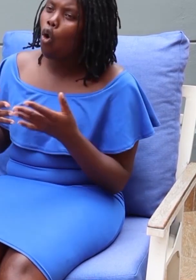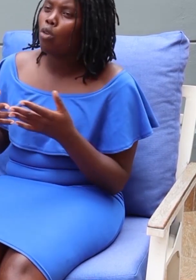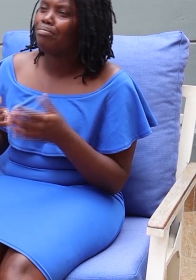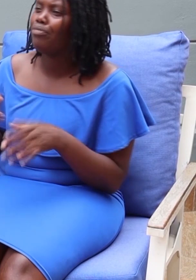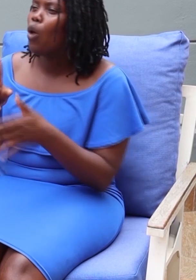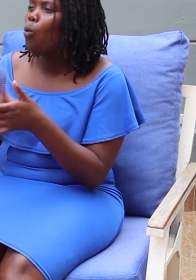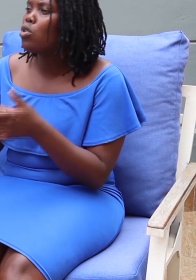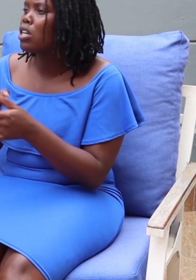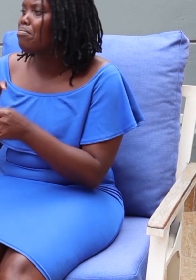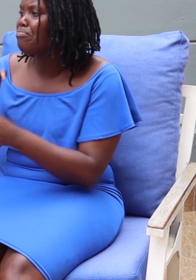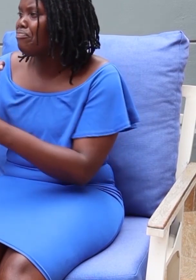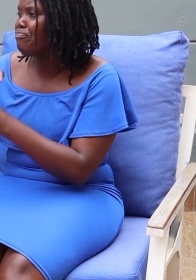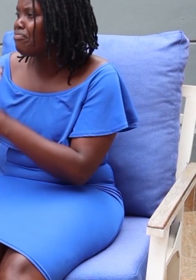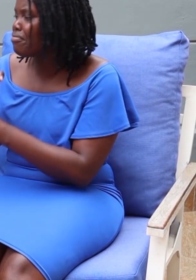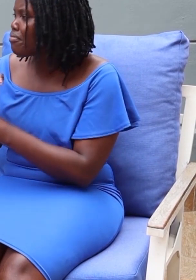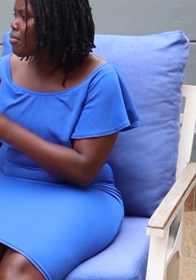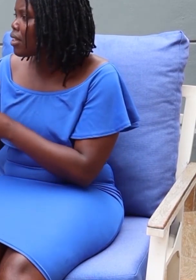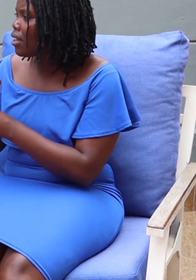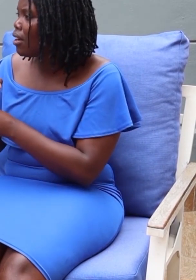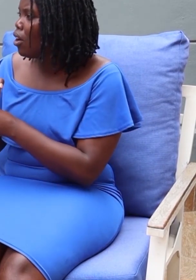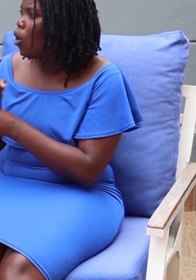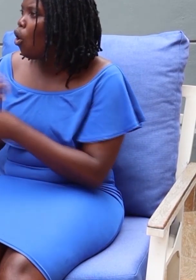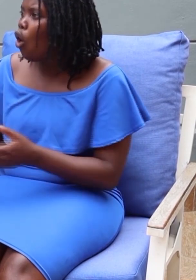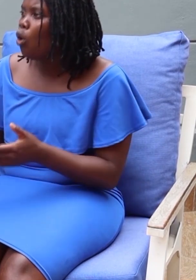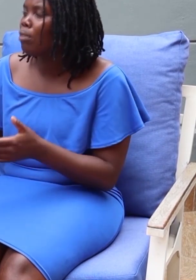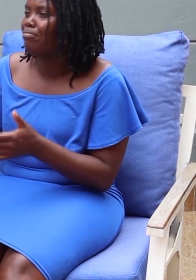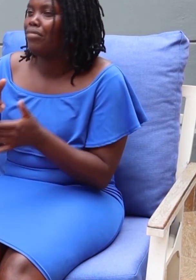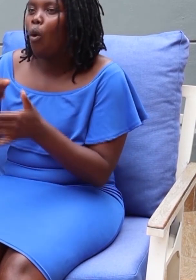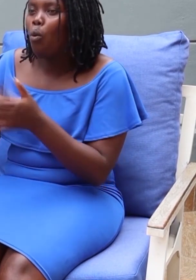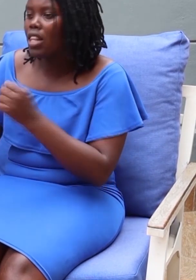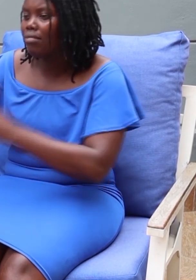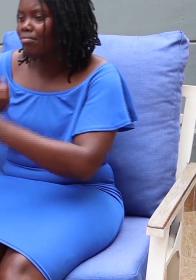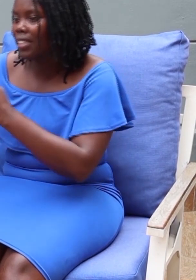What are the initiatives, or what are the